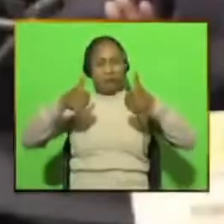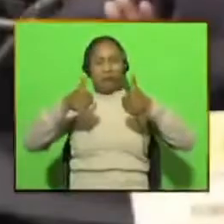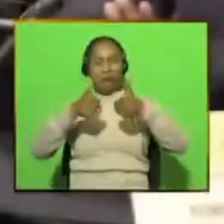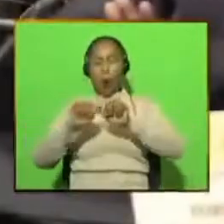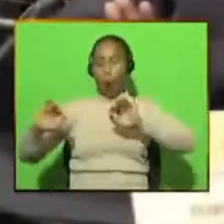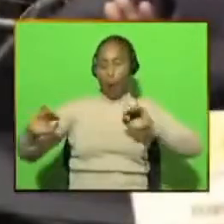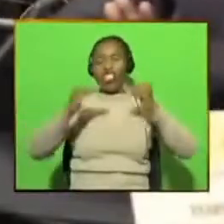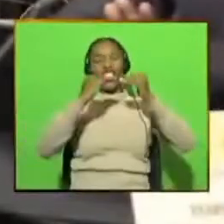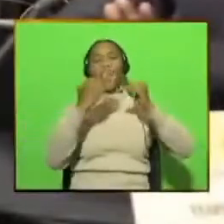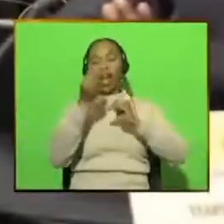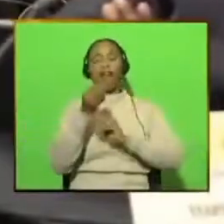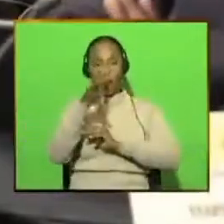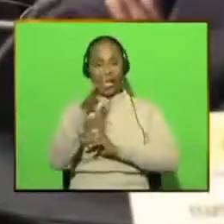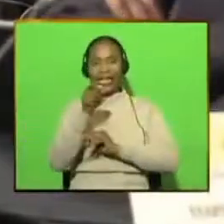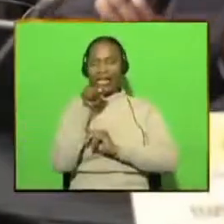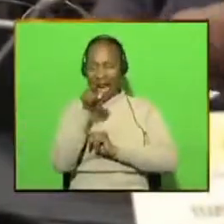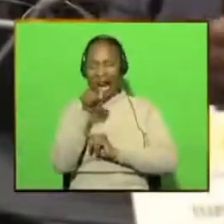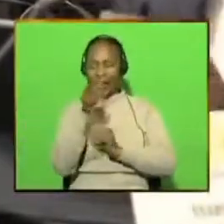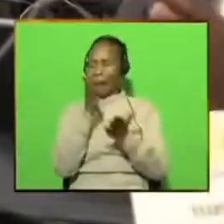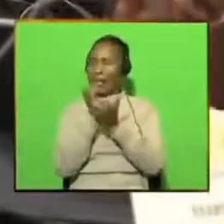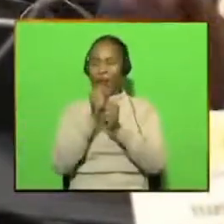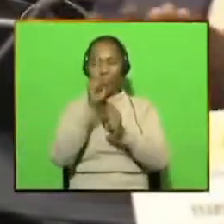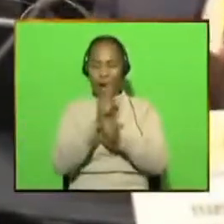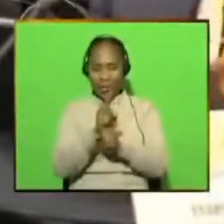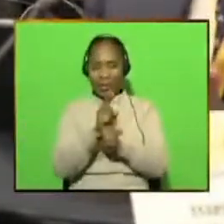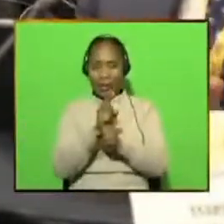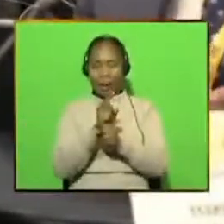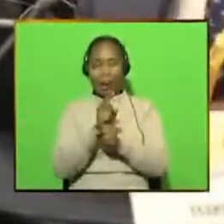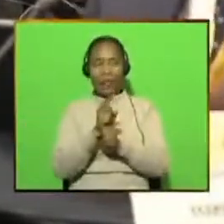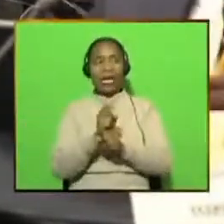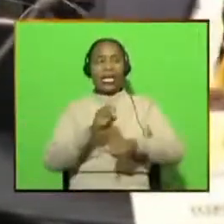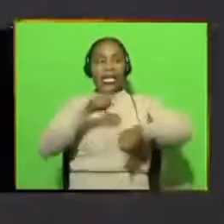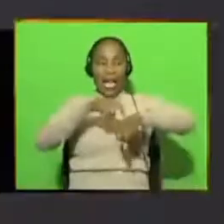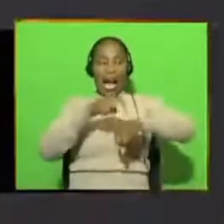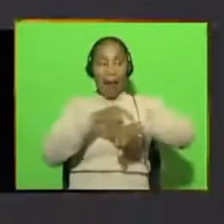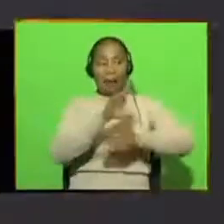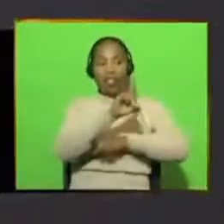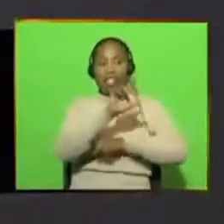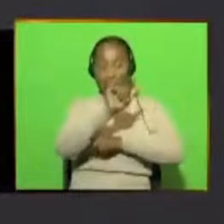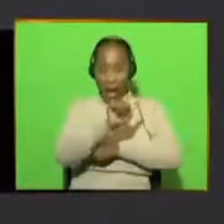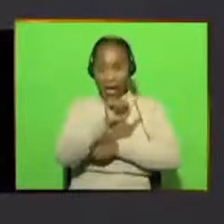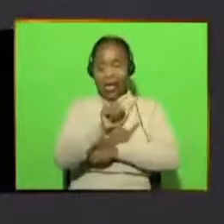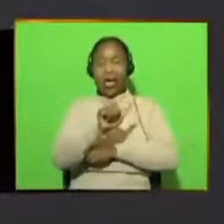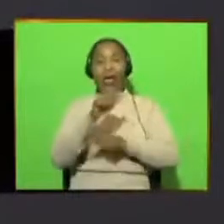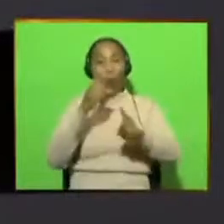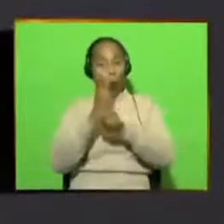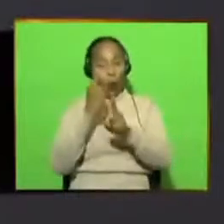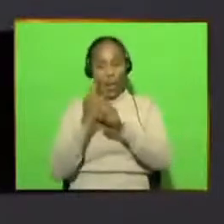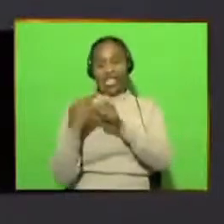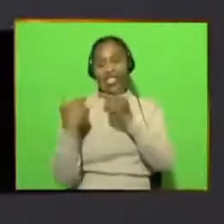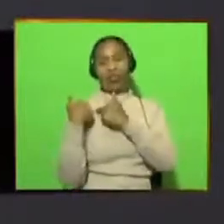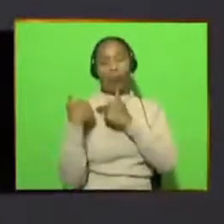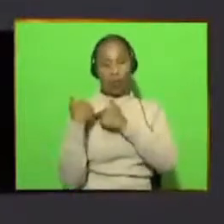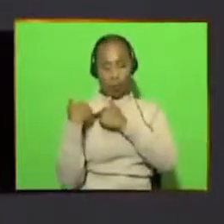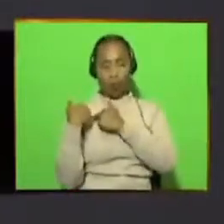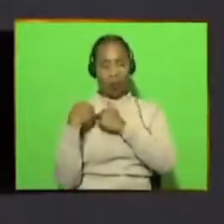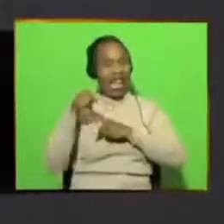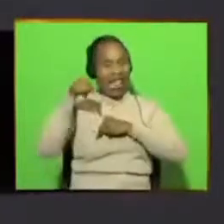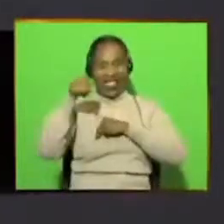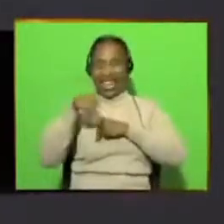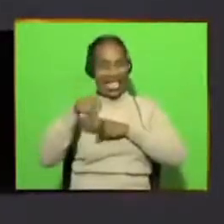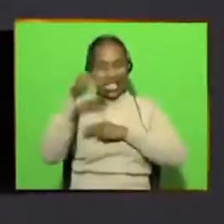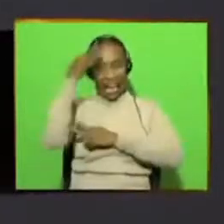going to ensure that both you and the DA are held accountable. This is not a